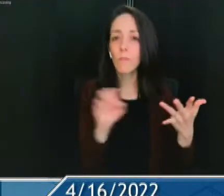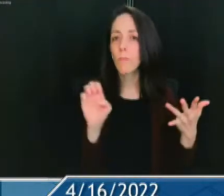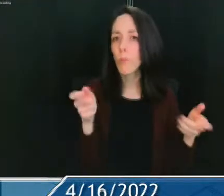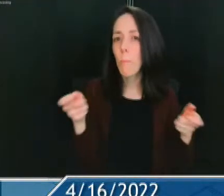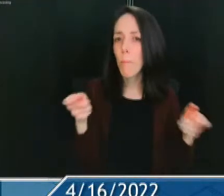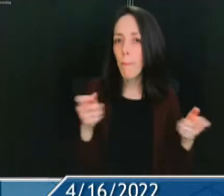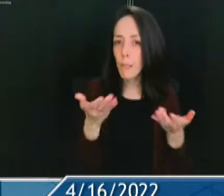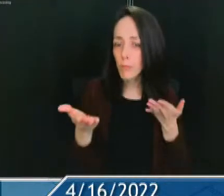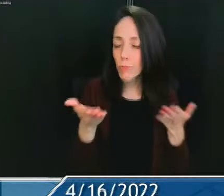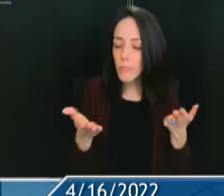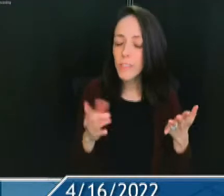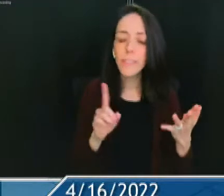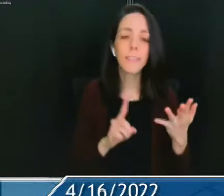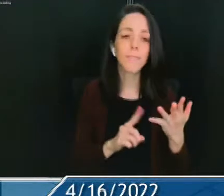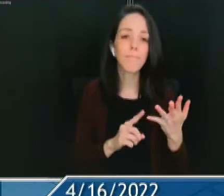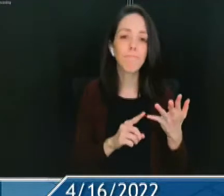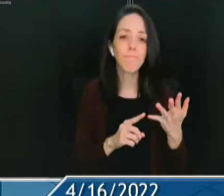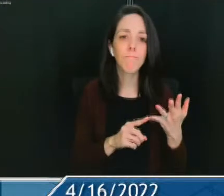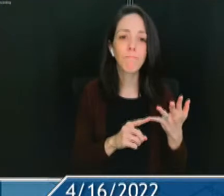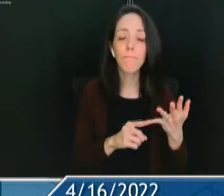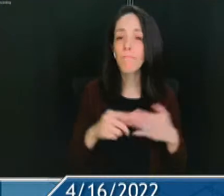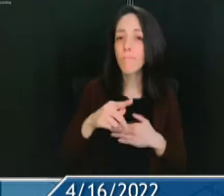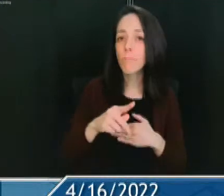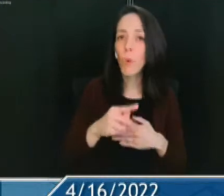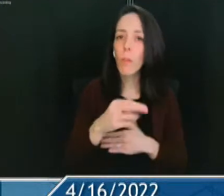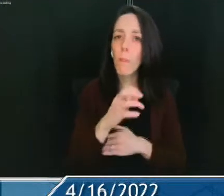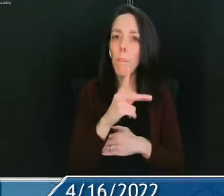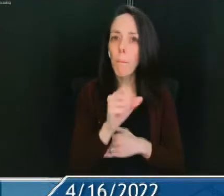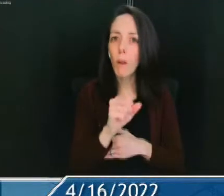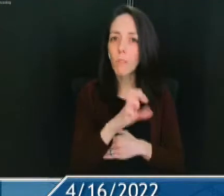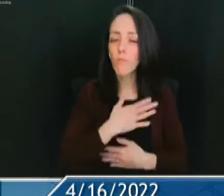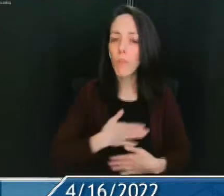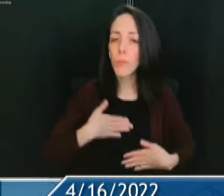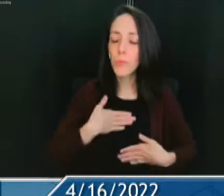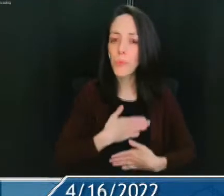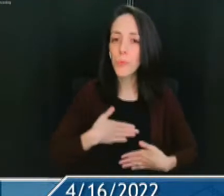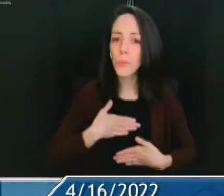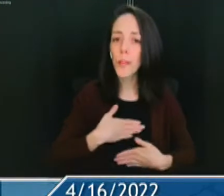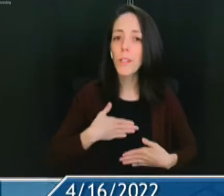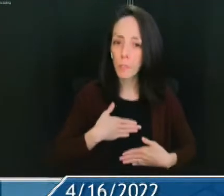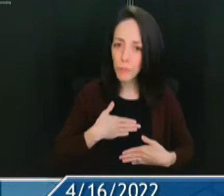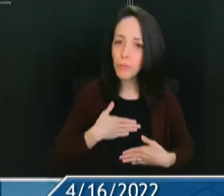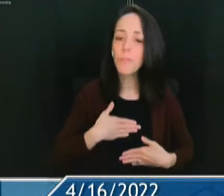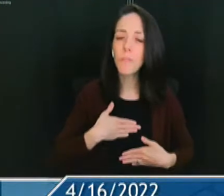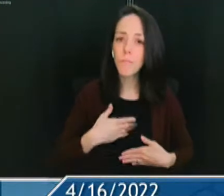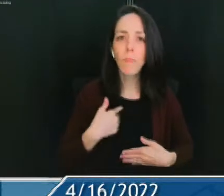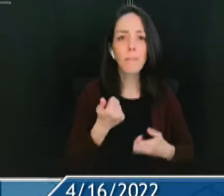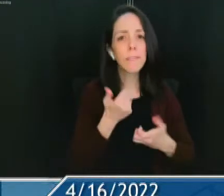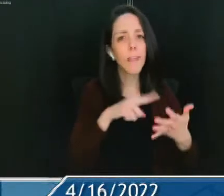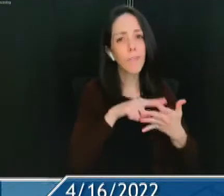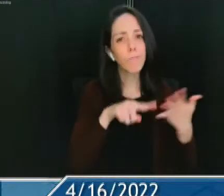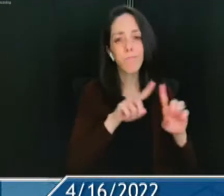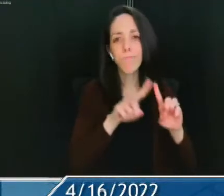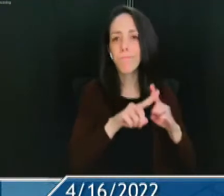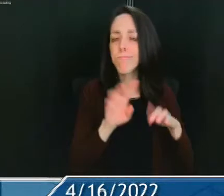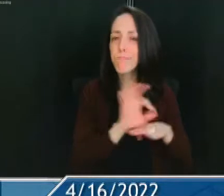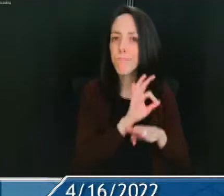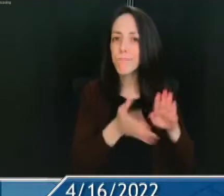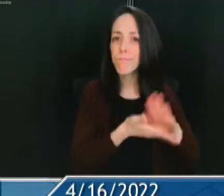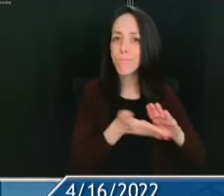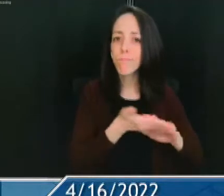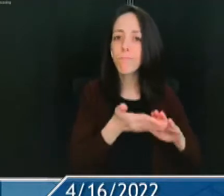services. We have Portland Parks and Recreation, which has, it's a single bureau, but has several functions and services as listed on this